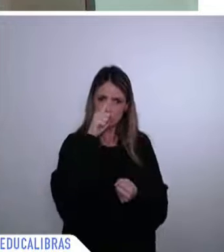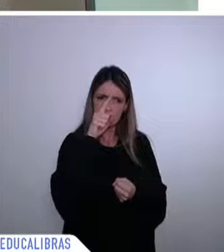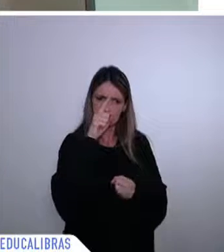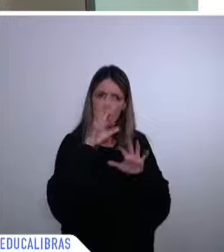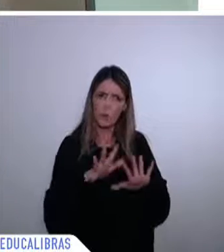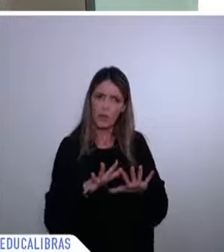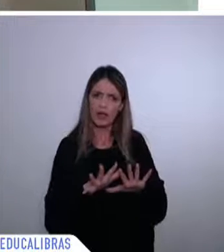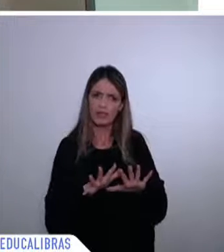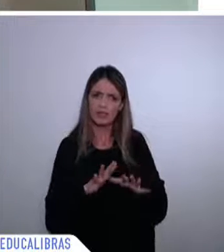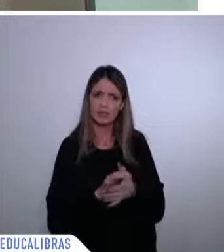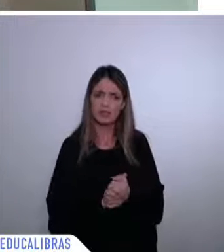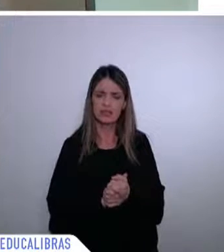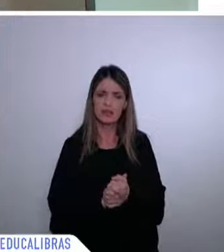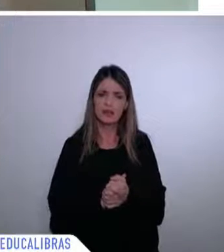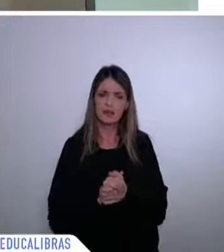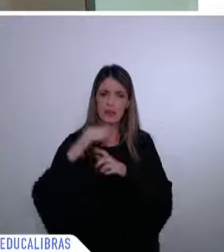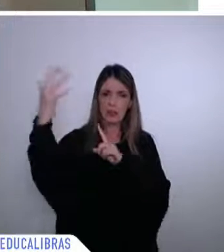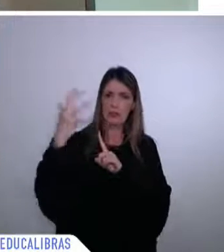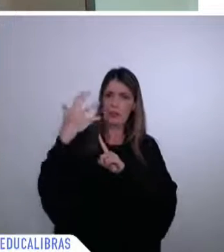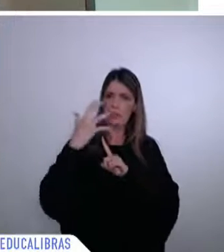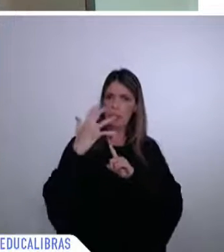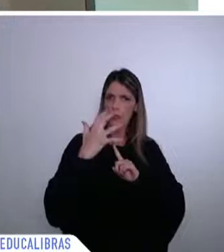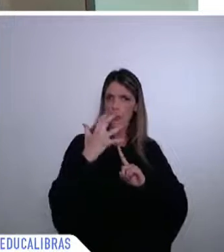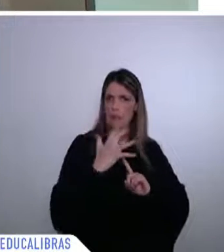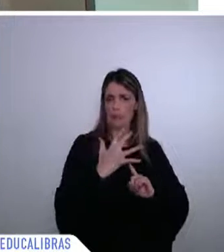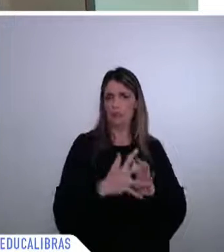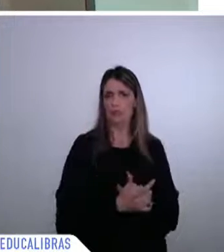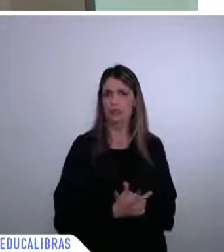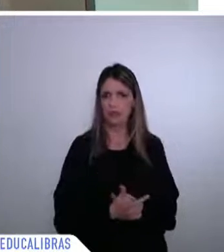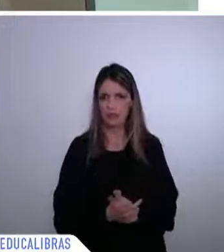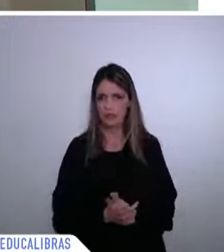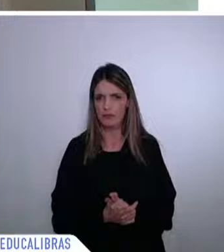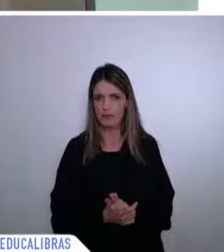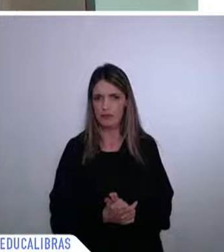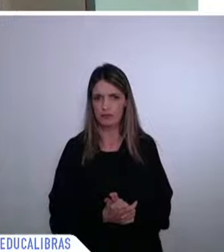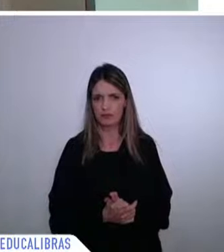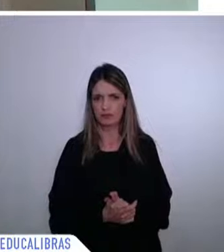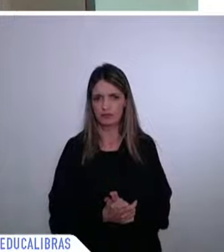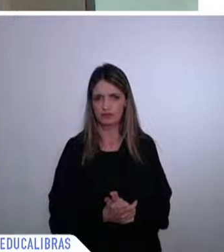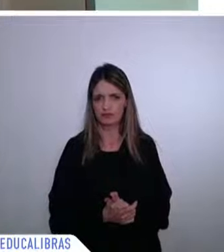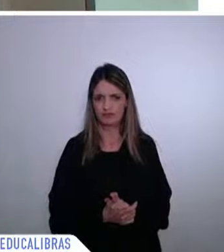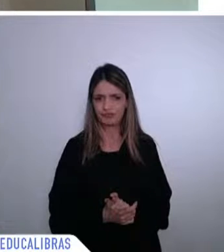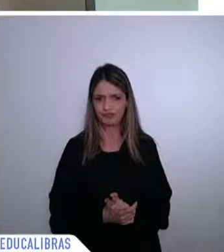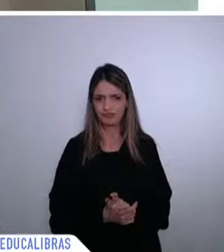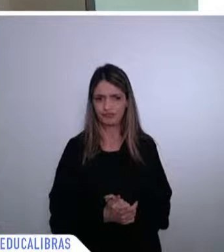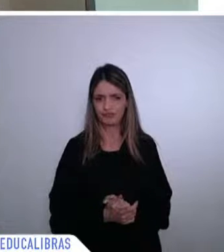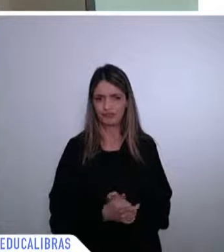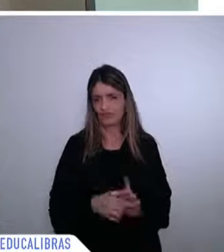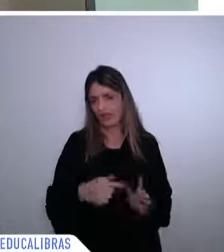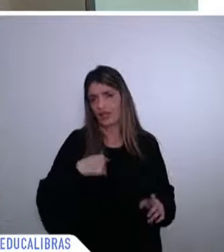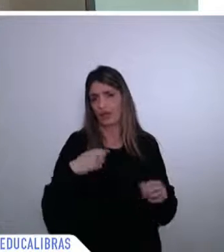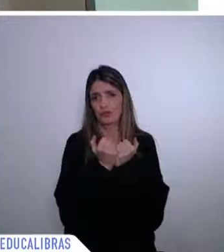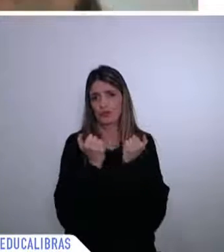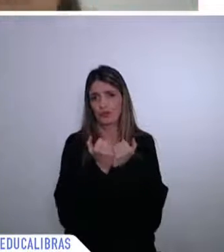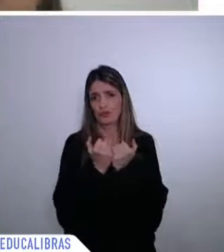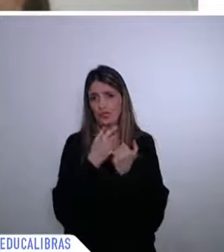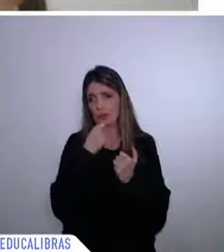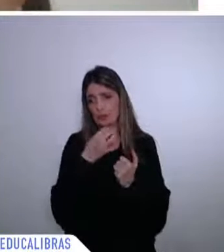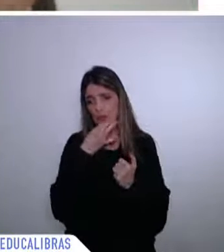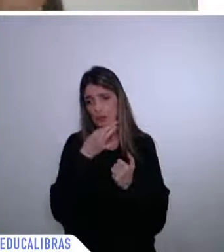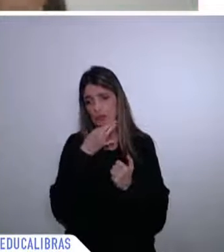take risks, and to be able to leave abusive relationships, for example. So today, this is what I